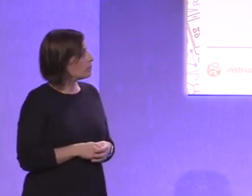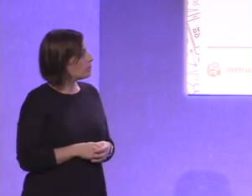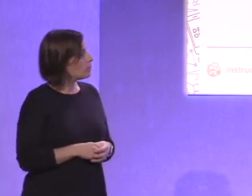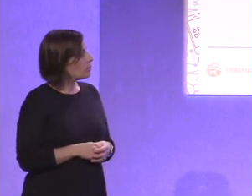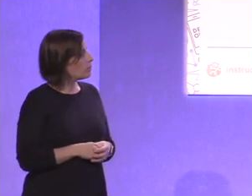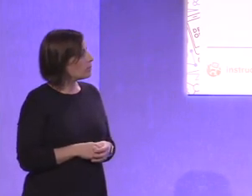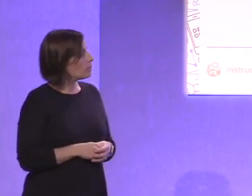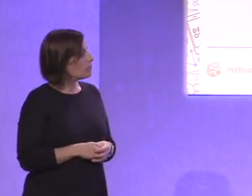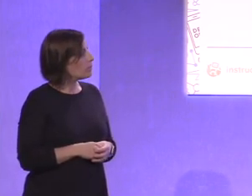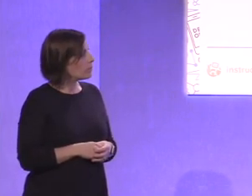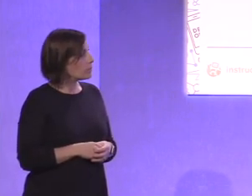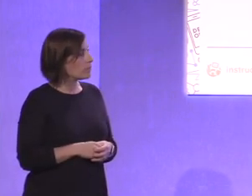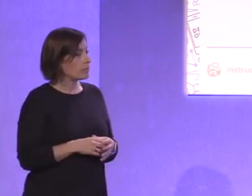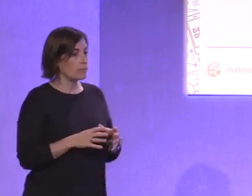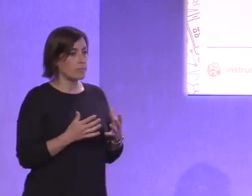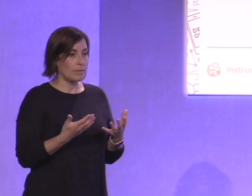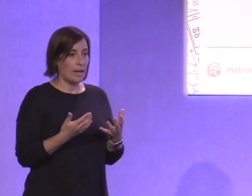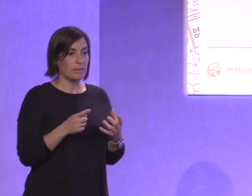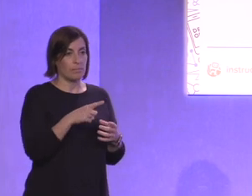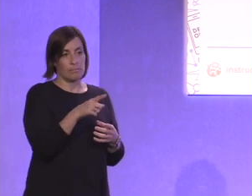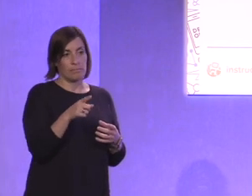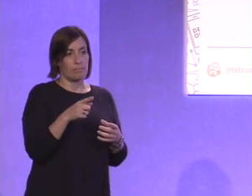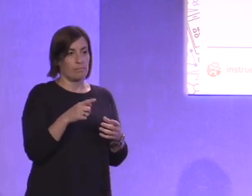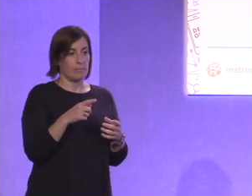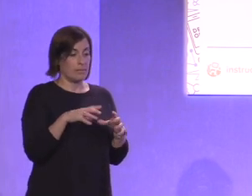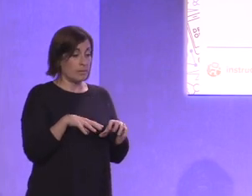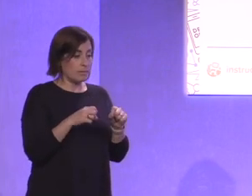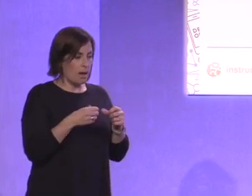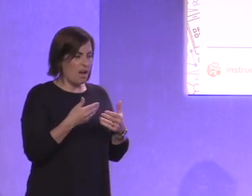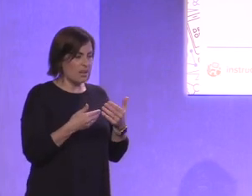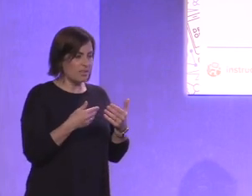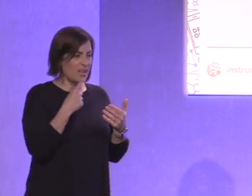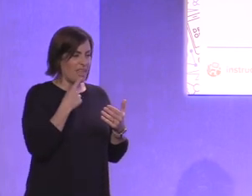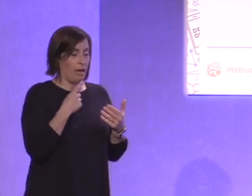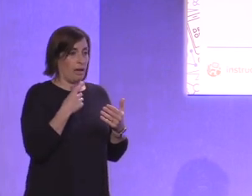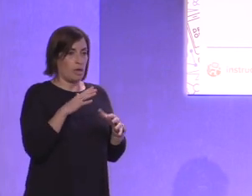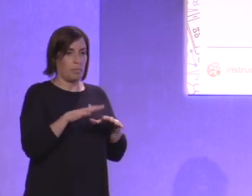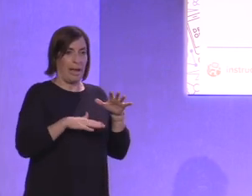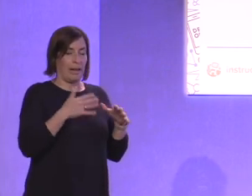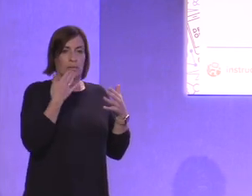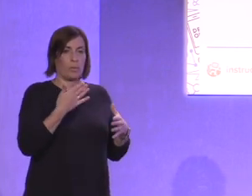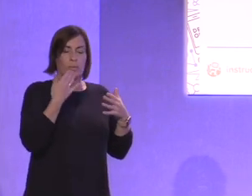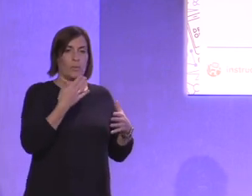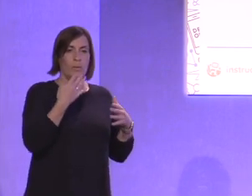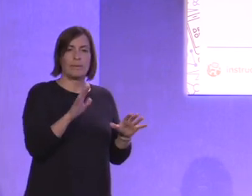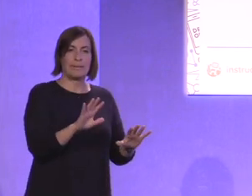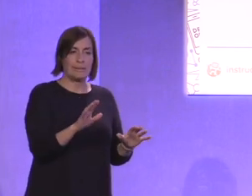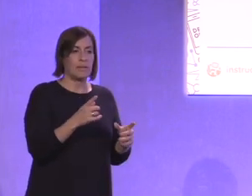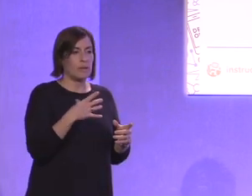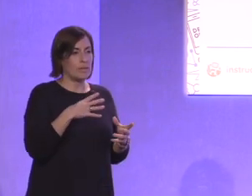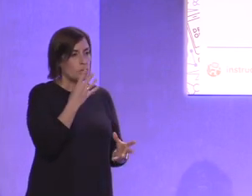panic. Some of this is a bit of guessing in the beginning about deciding what a service level objective might be.